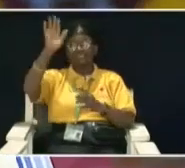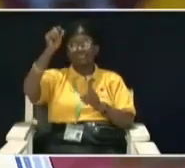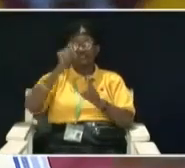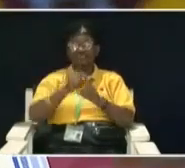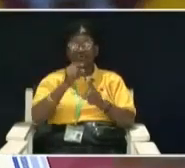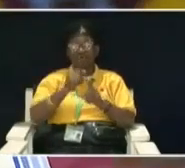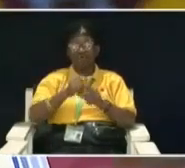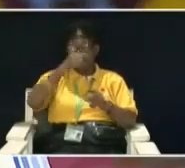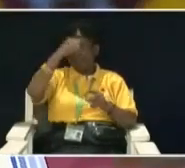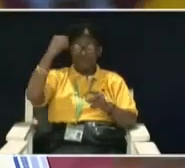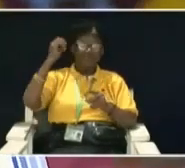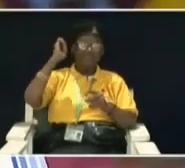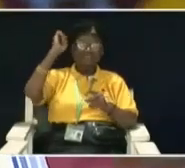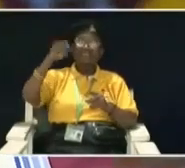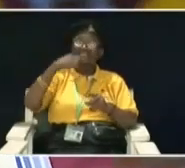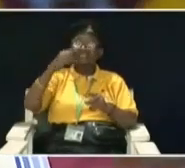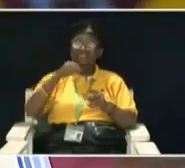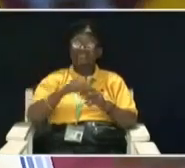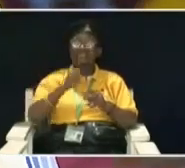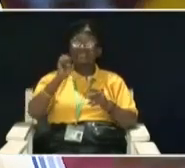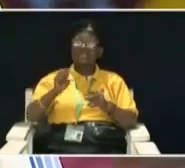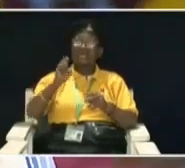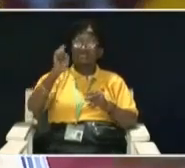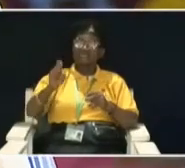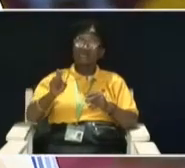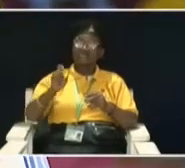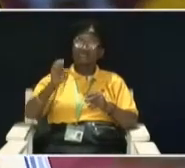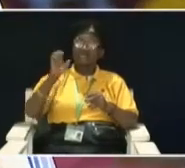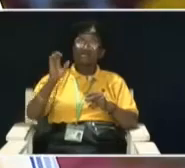in Exodus chapter 23 verse 26,